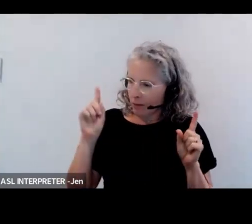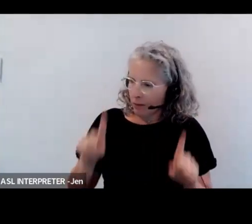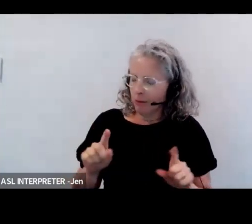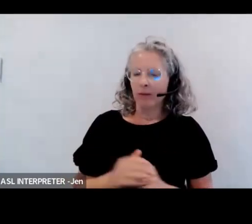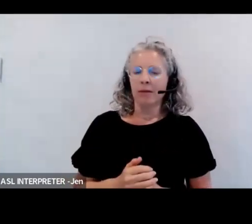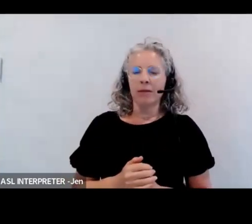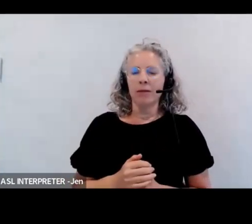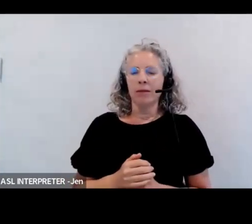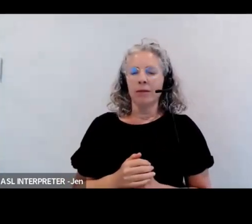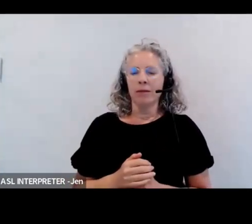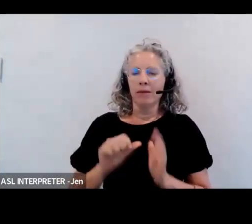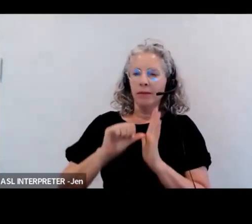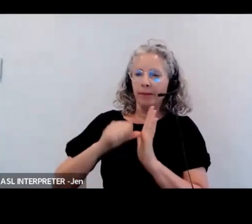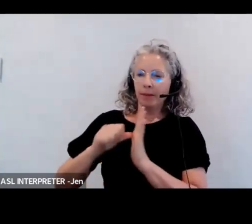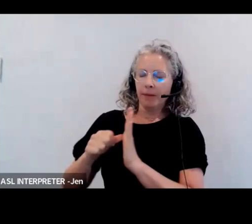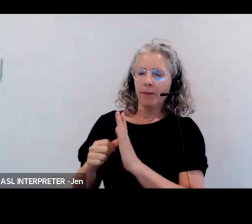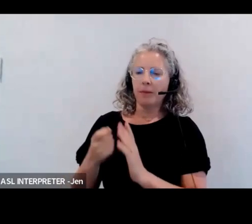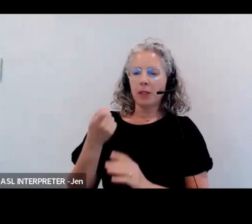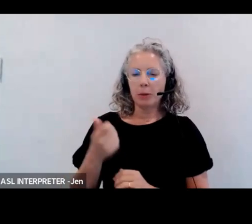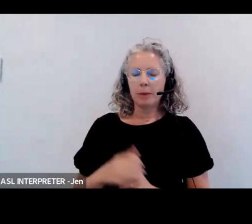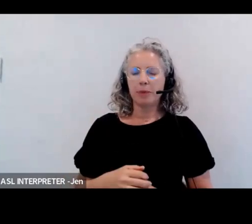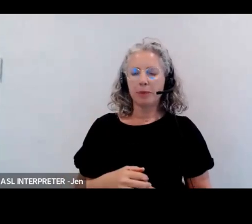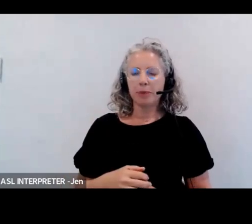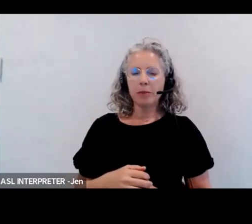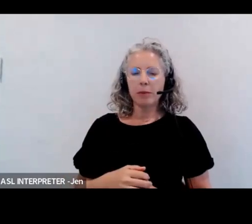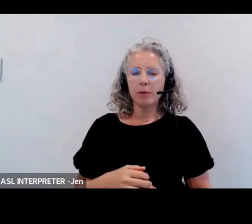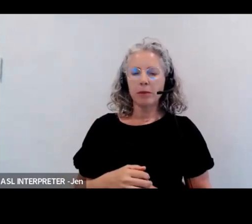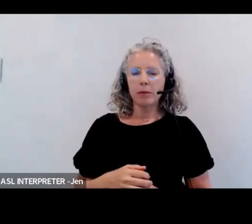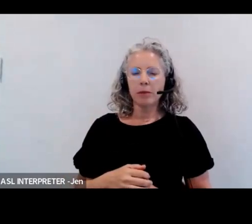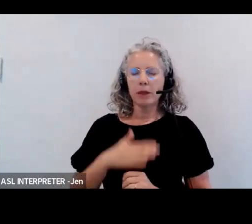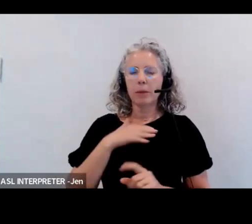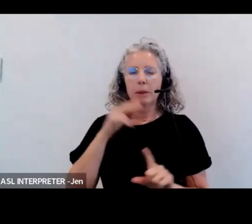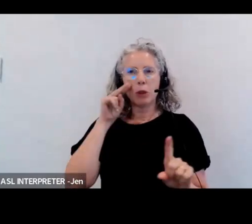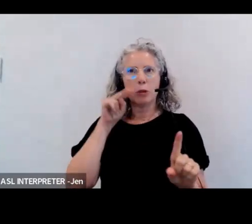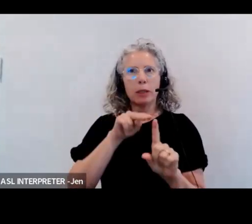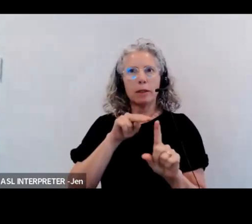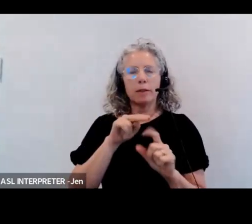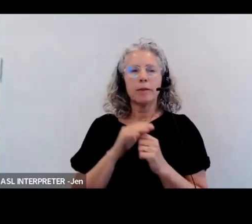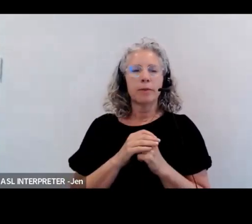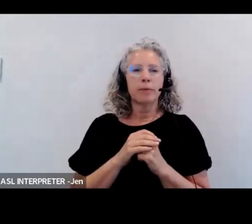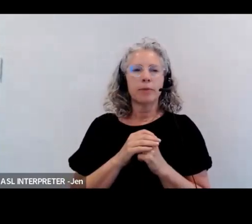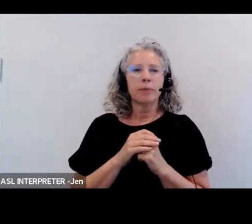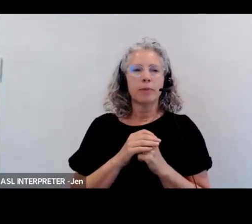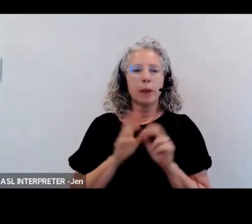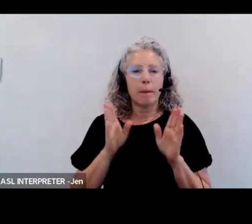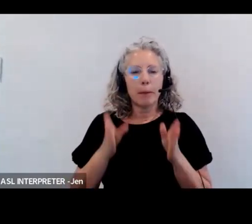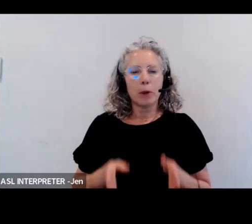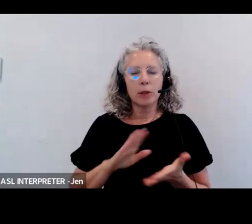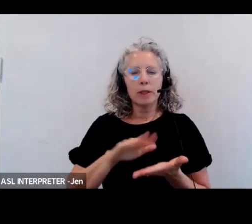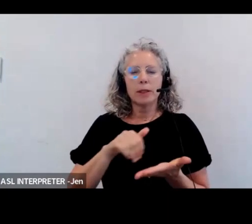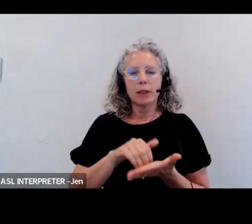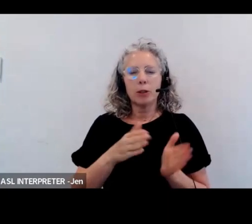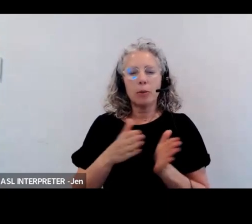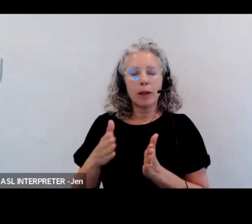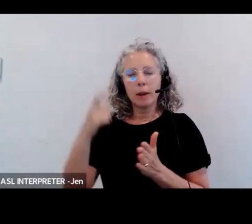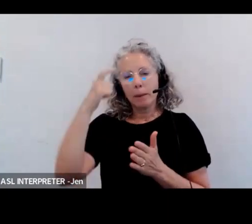may reiterate a little bit, but the perspective I'm coming from with person-centered planning and